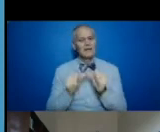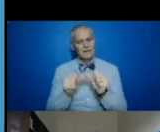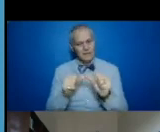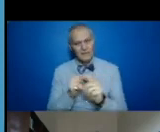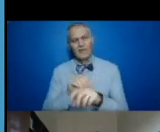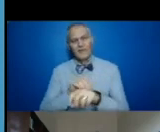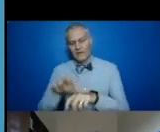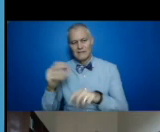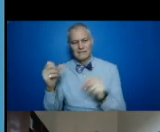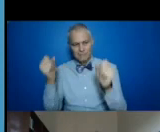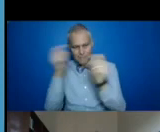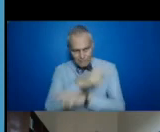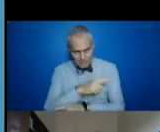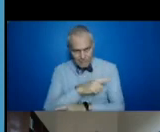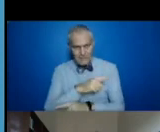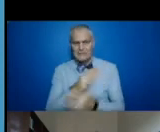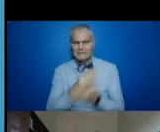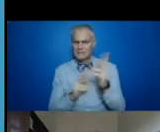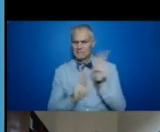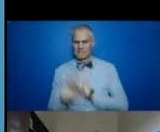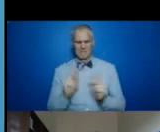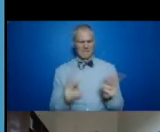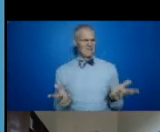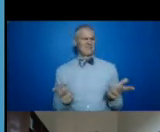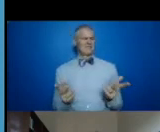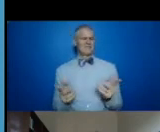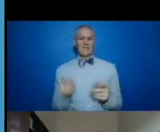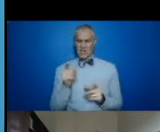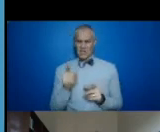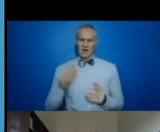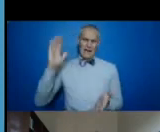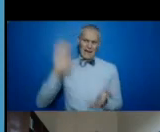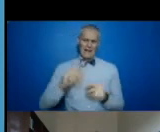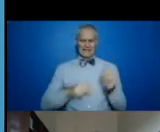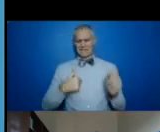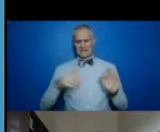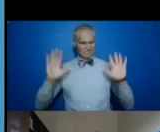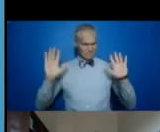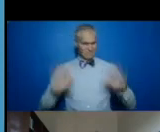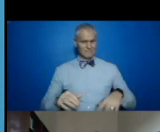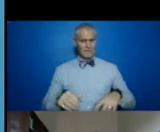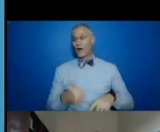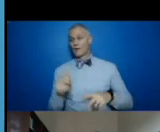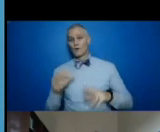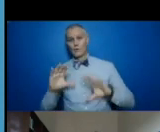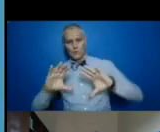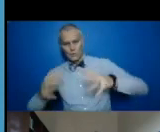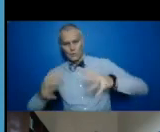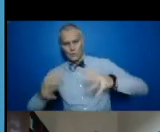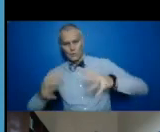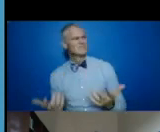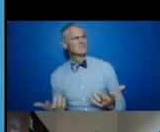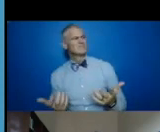that says to some people, you're actually less than me. For other groups, there seems to be an